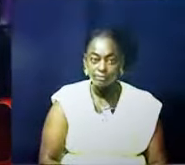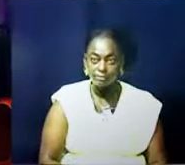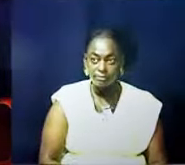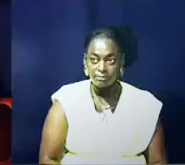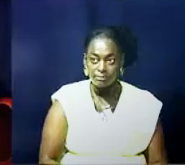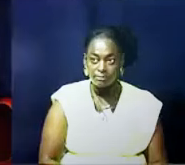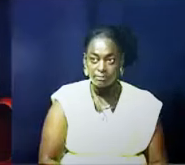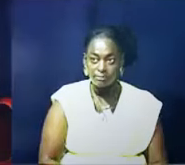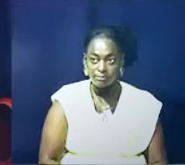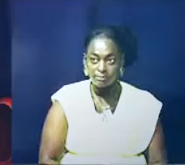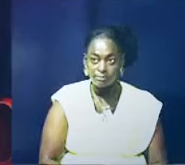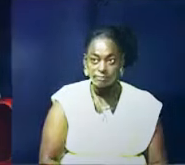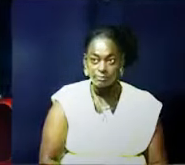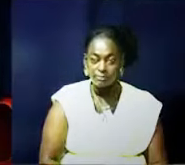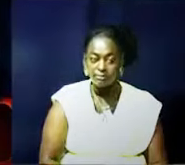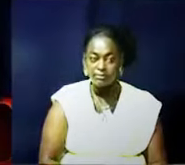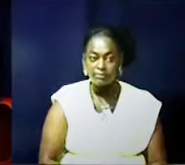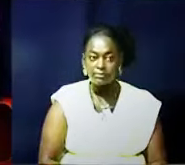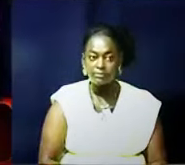Luke 5:16.